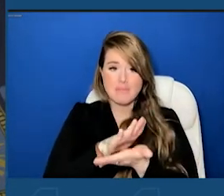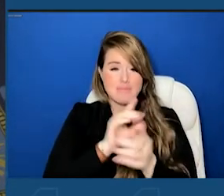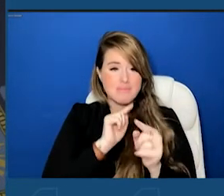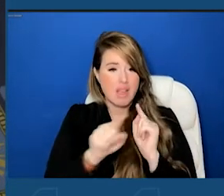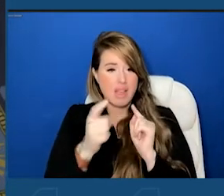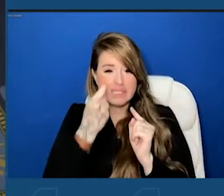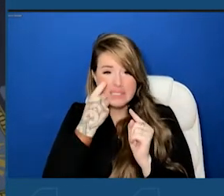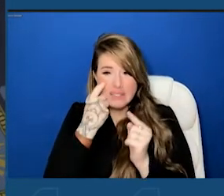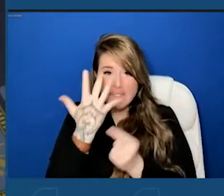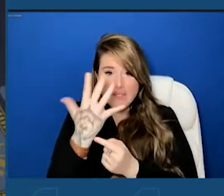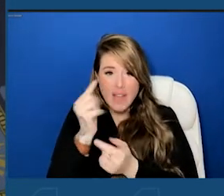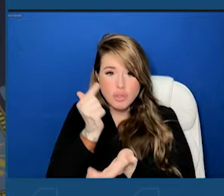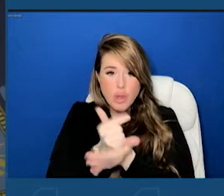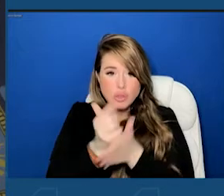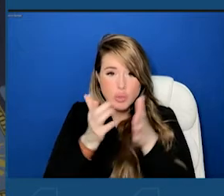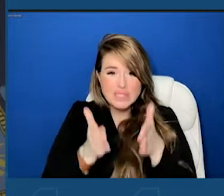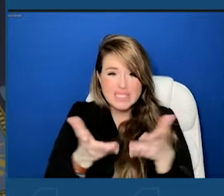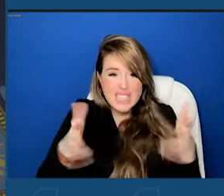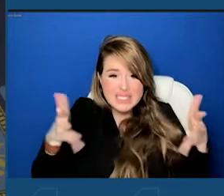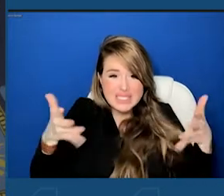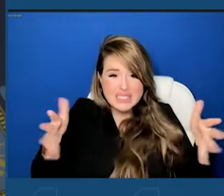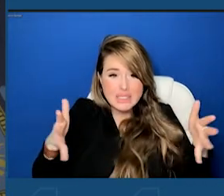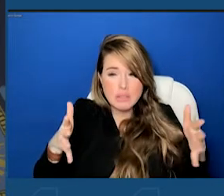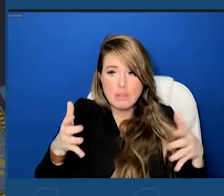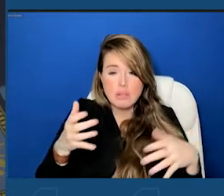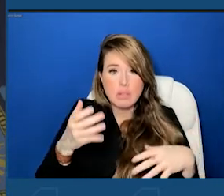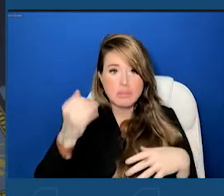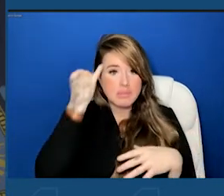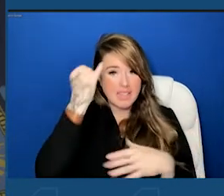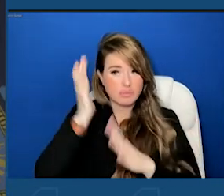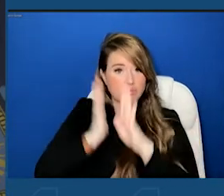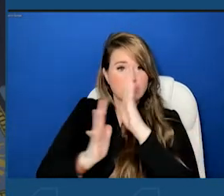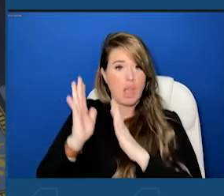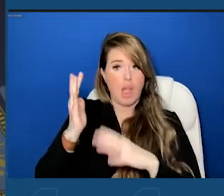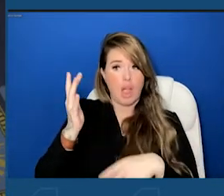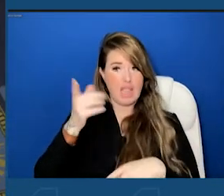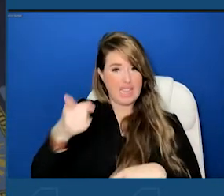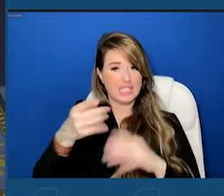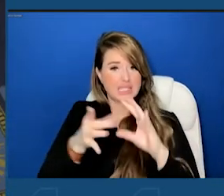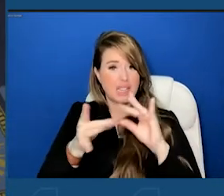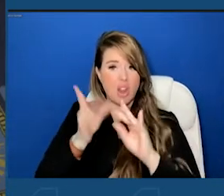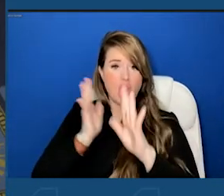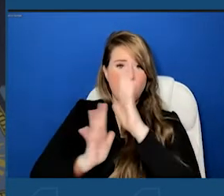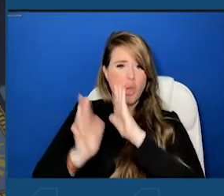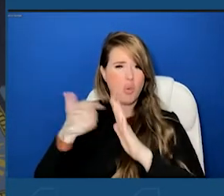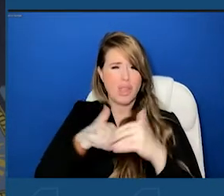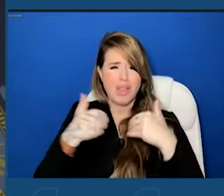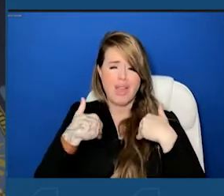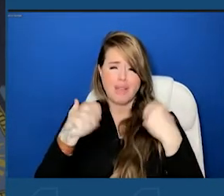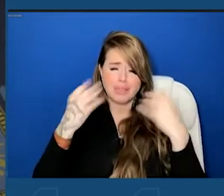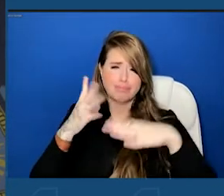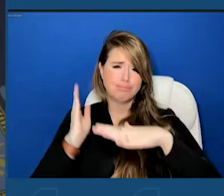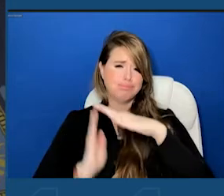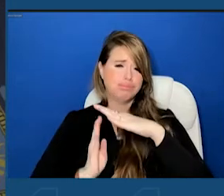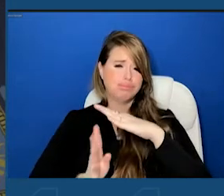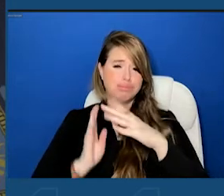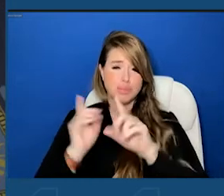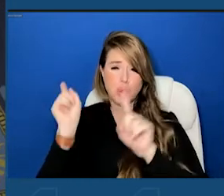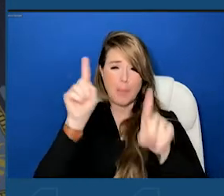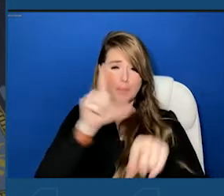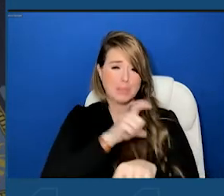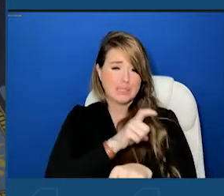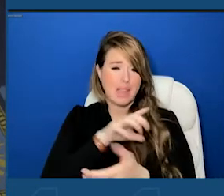graduates. Many years ago, when I was hiring police officers in my local government, we had so many people. We had to turn down a lot of